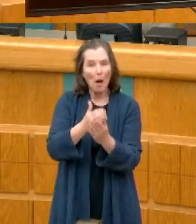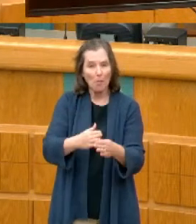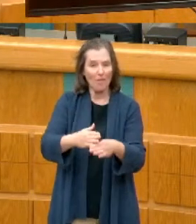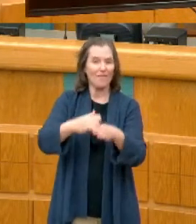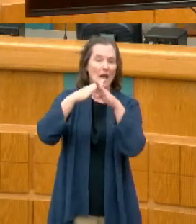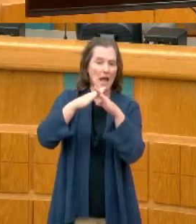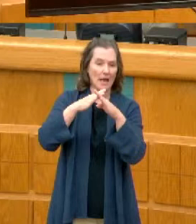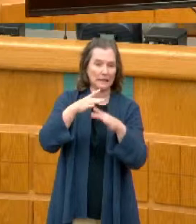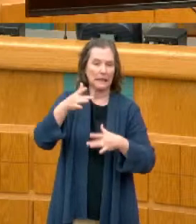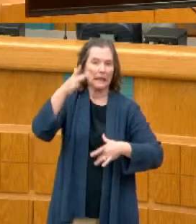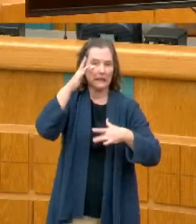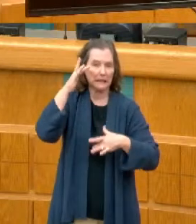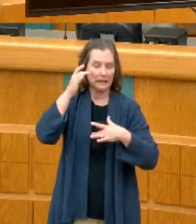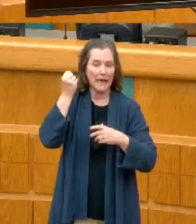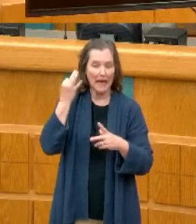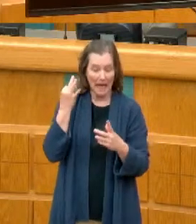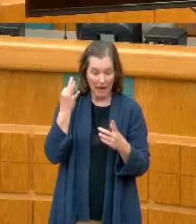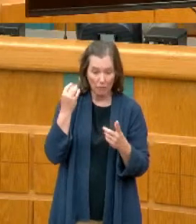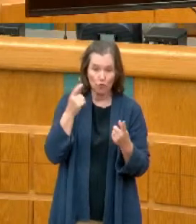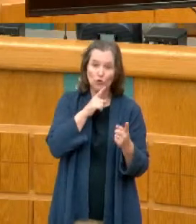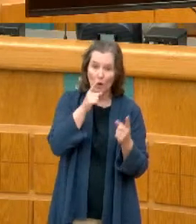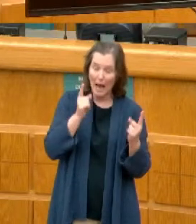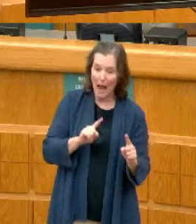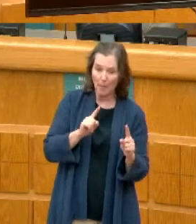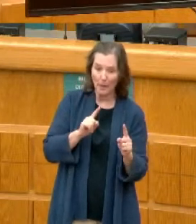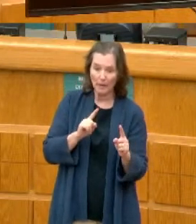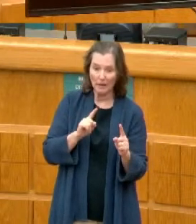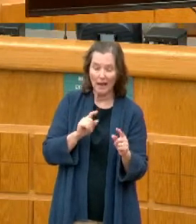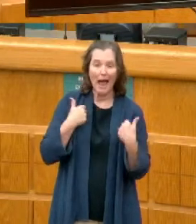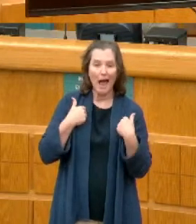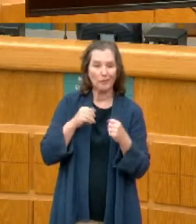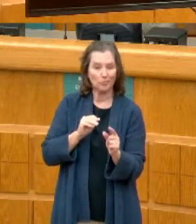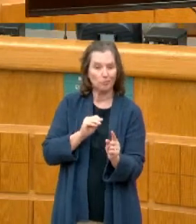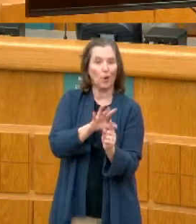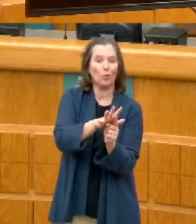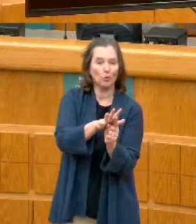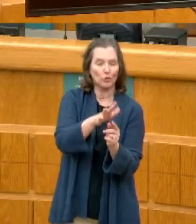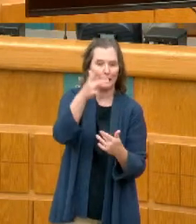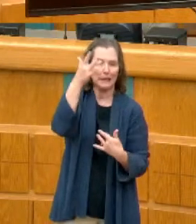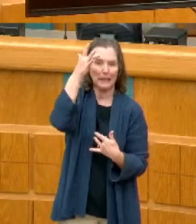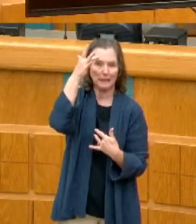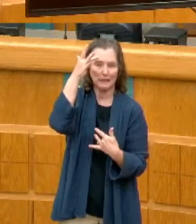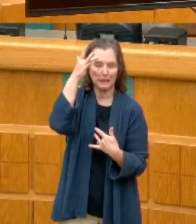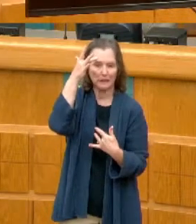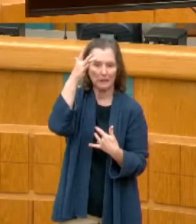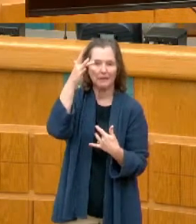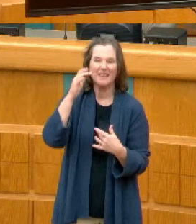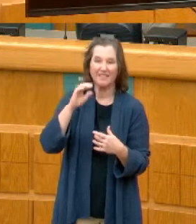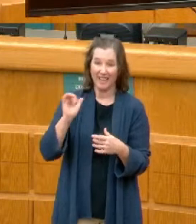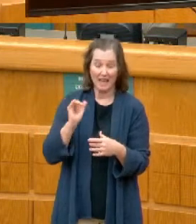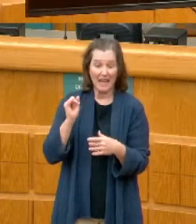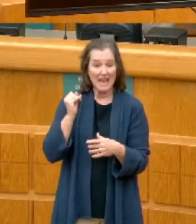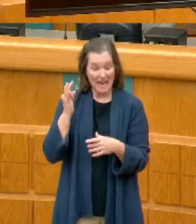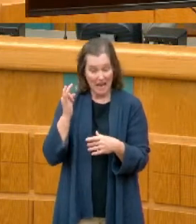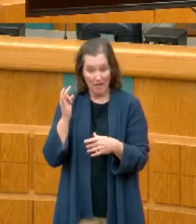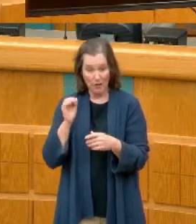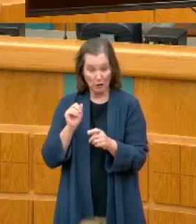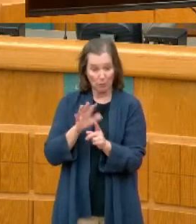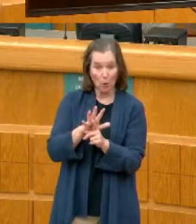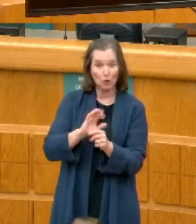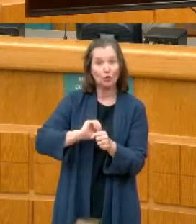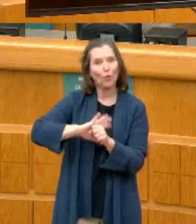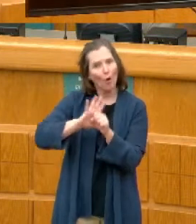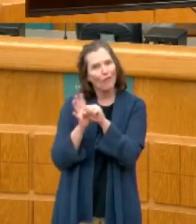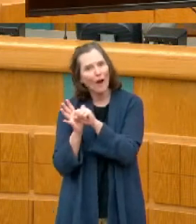like viruses like the SARS-CoV-2, which is our COVID-19. That's the coronavirus. Now, for those that are